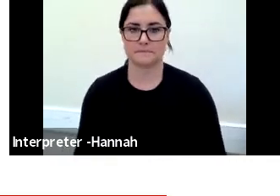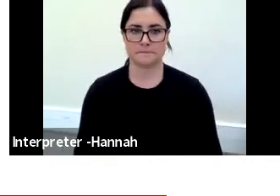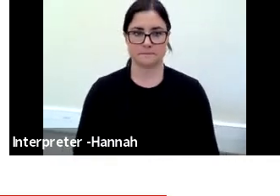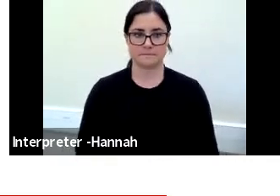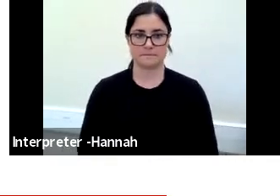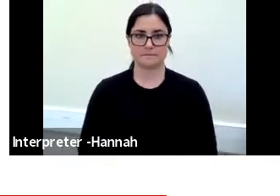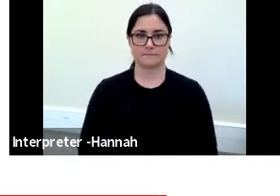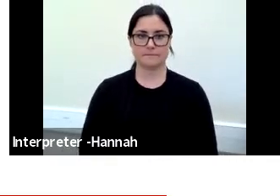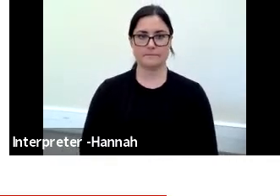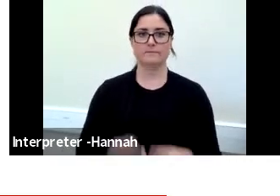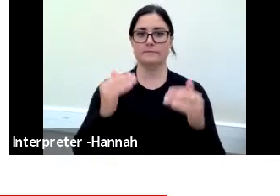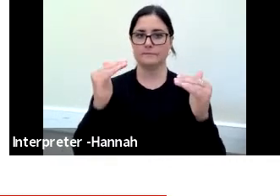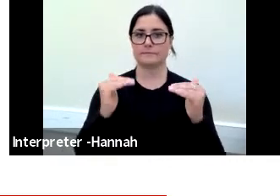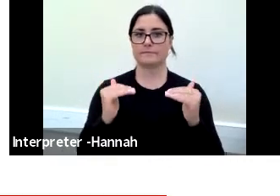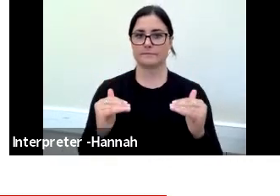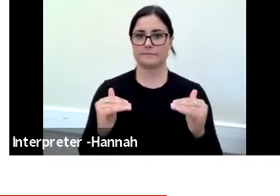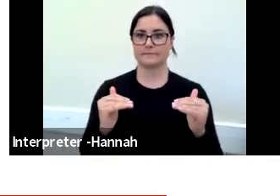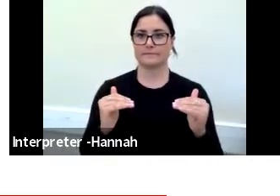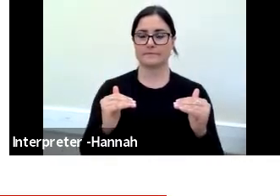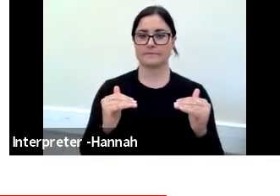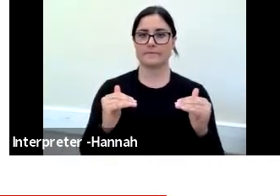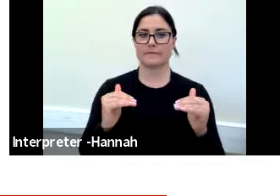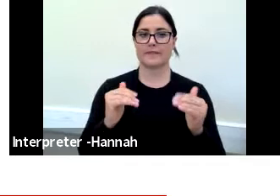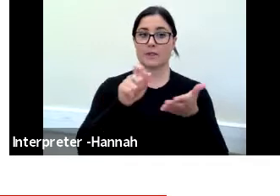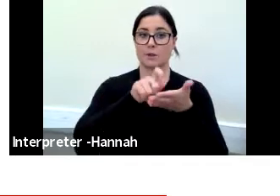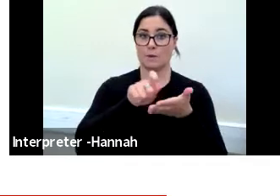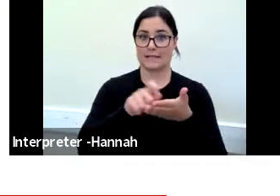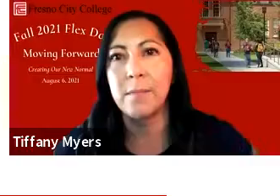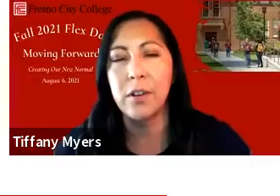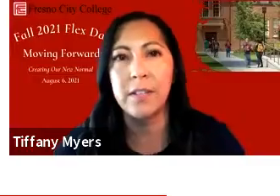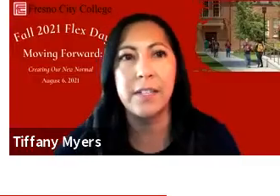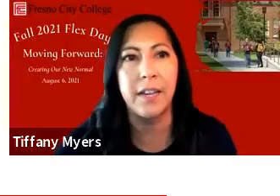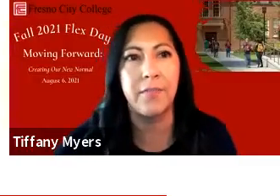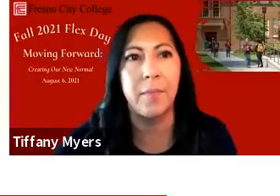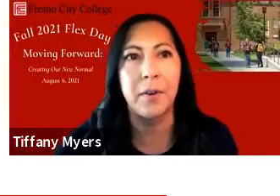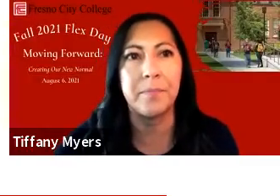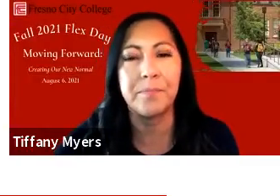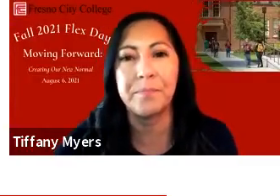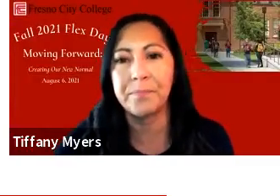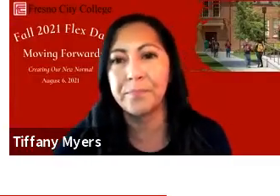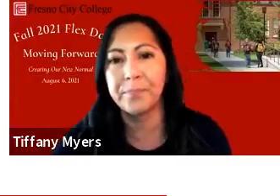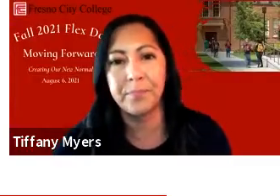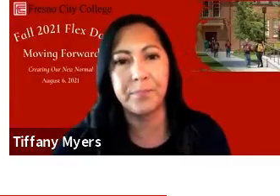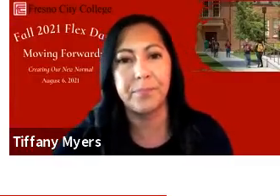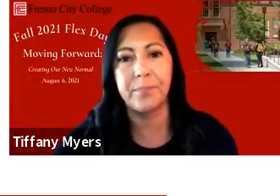All right, so for the next part, we're going to go over note taking and that process, and John's going to take it from here.